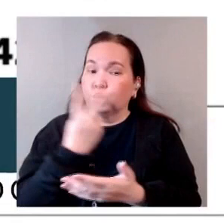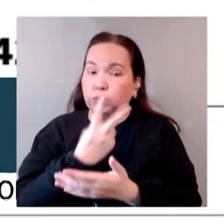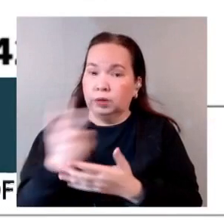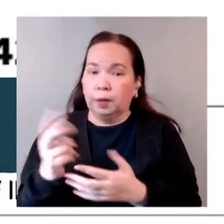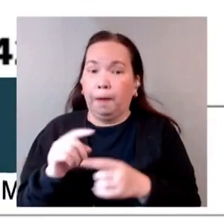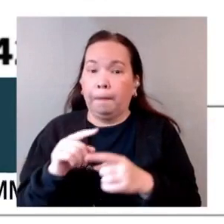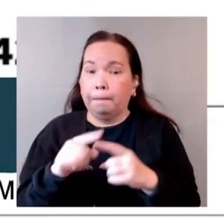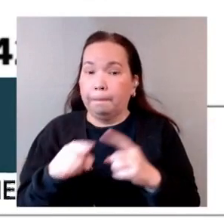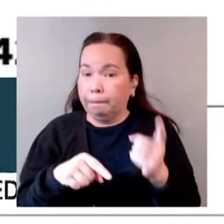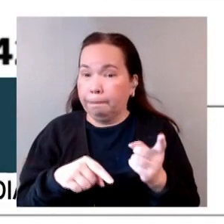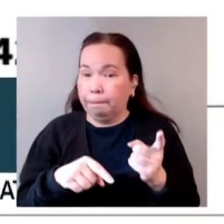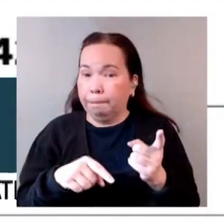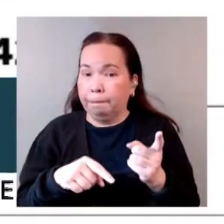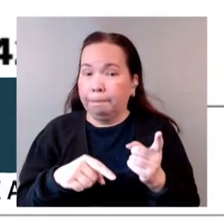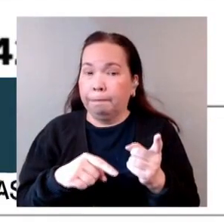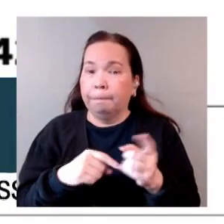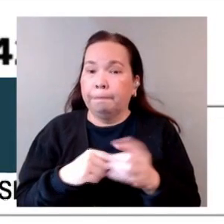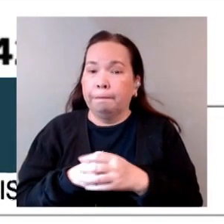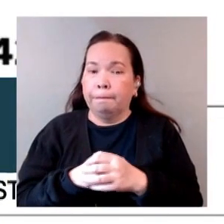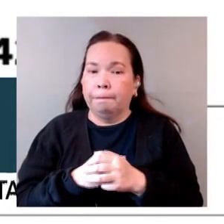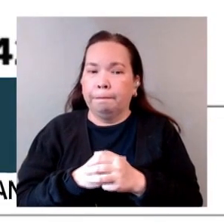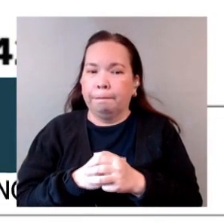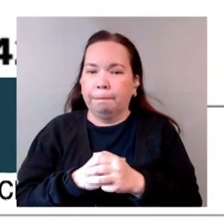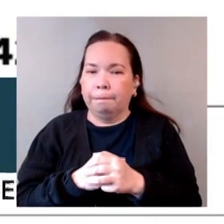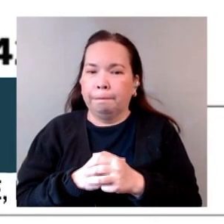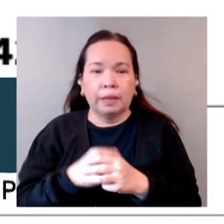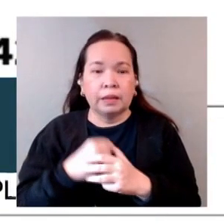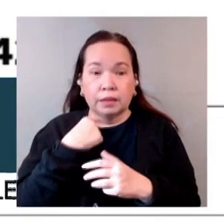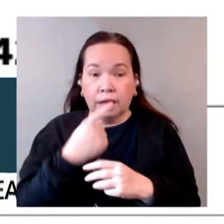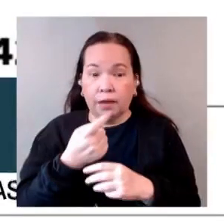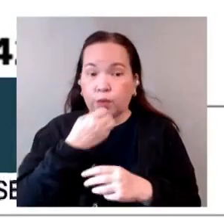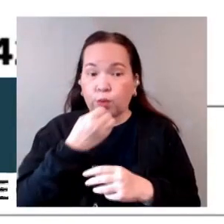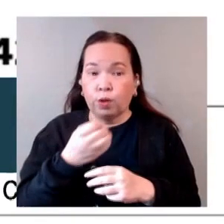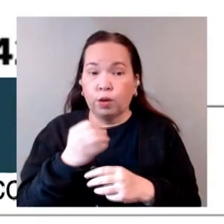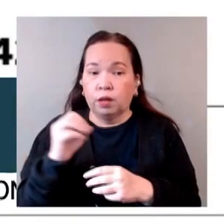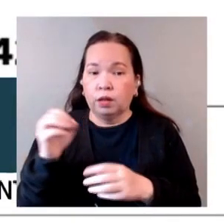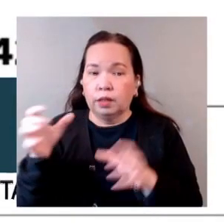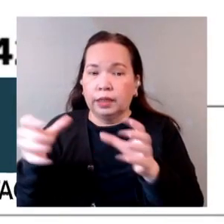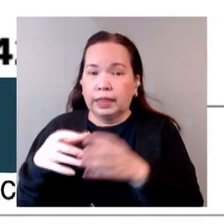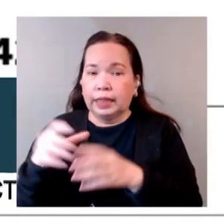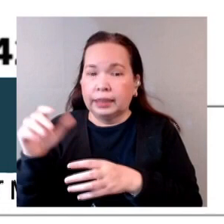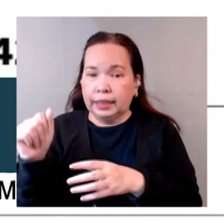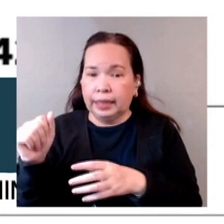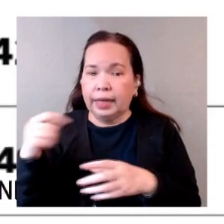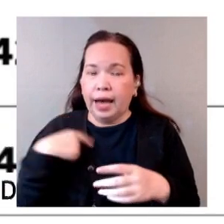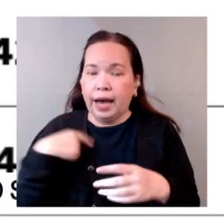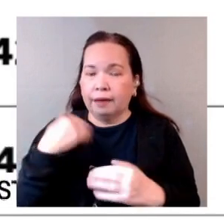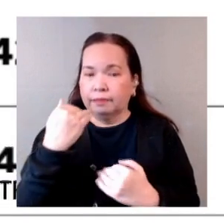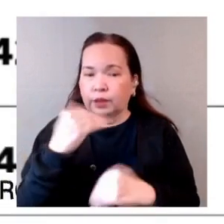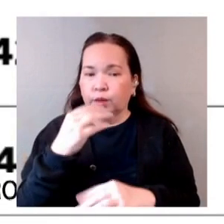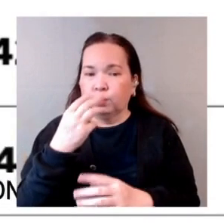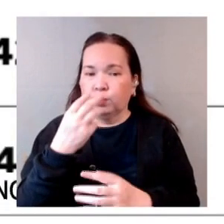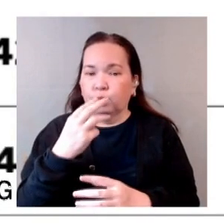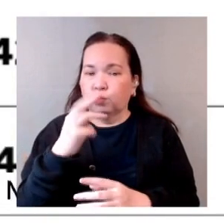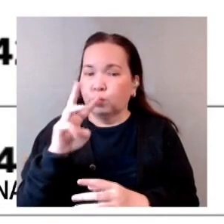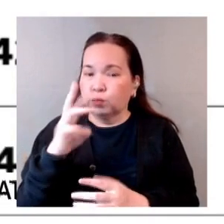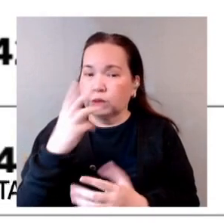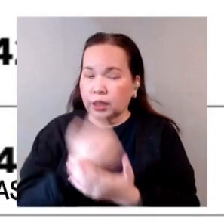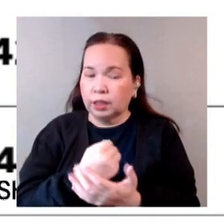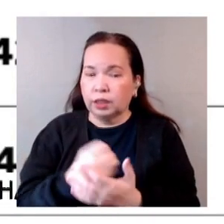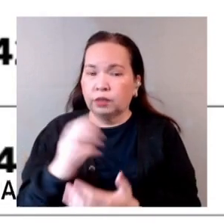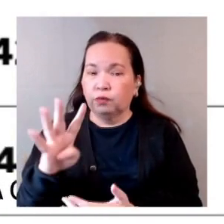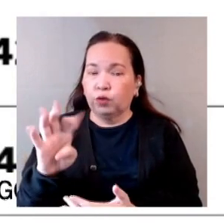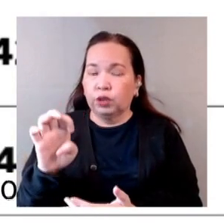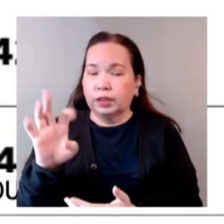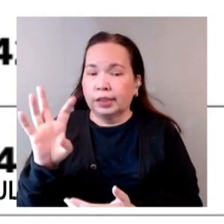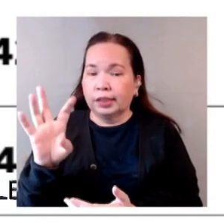businesses are indeed worried on this move. Based on the order, Class A areas will now have a minimum wage of 468 pesos for